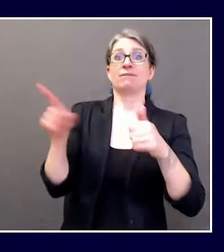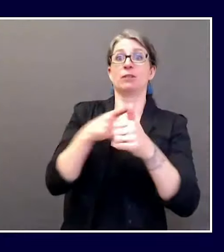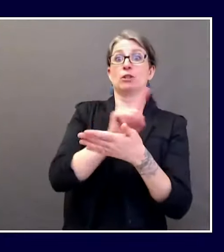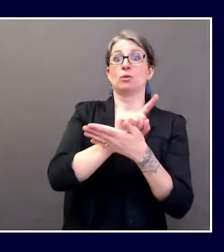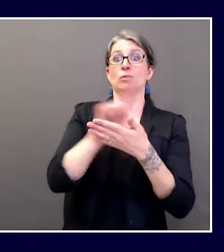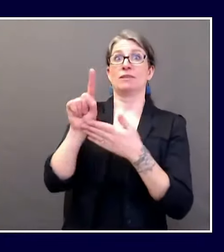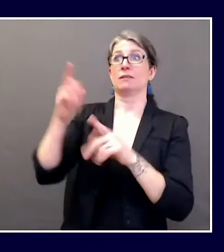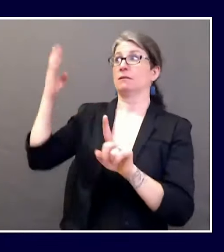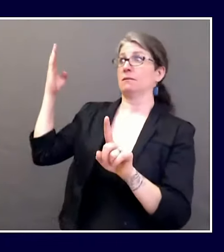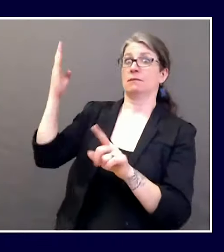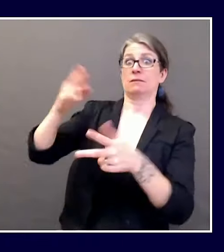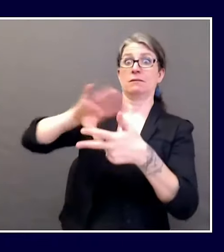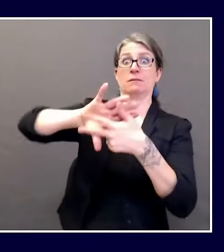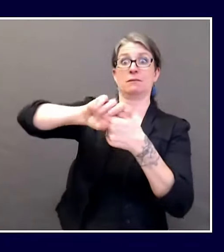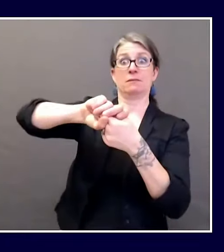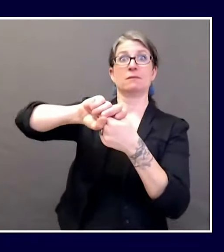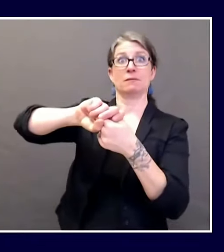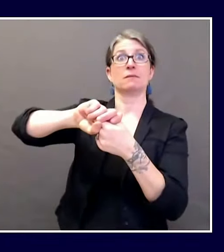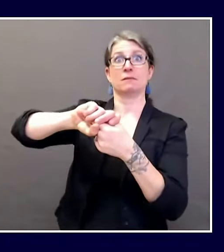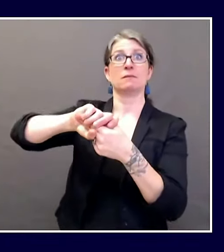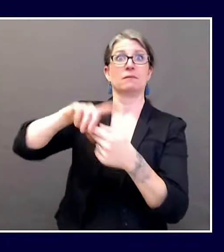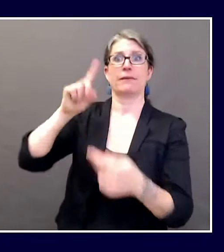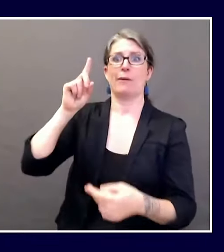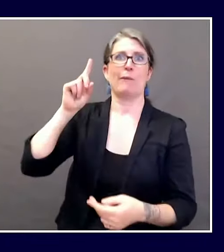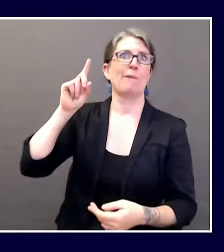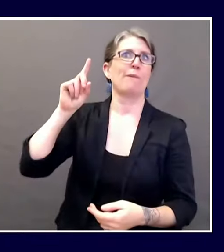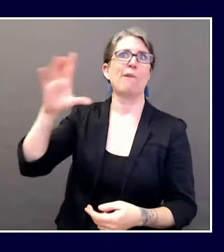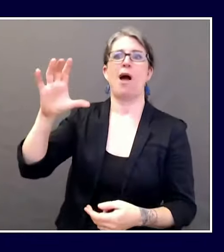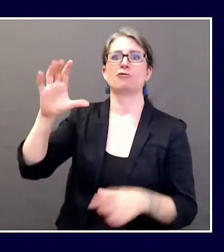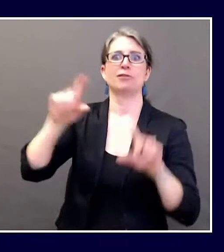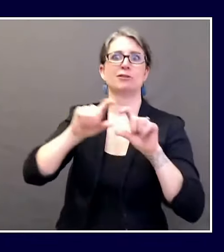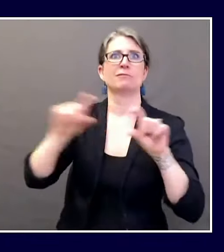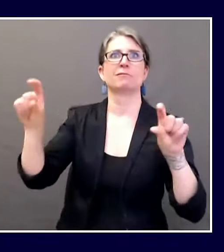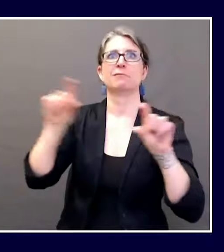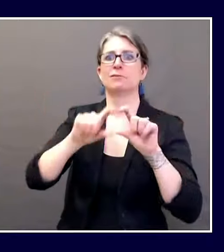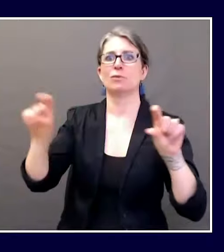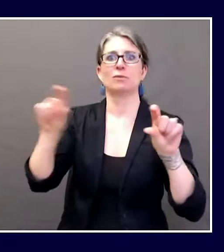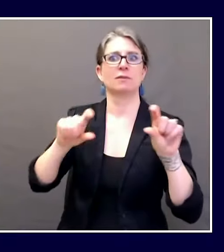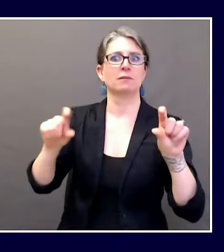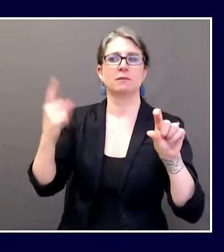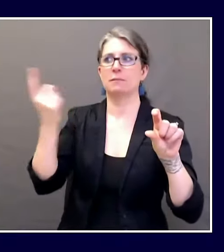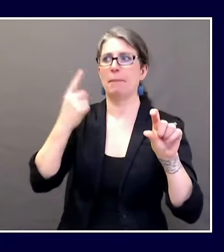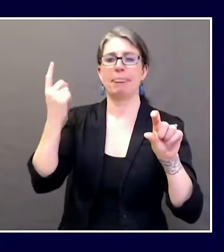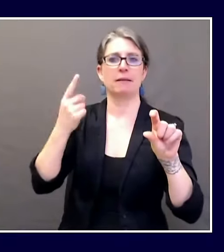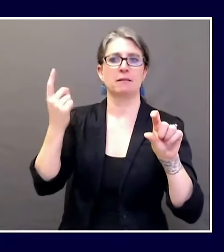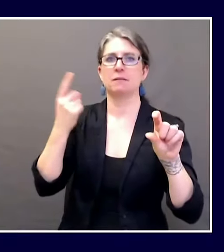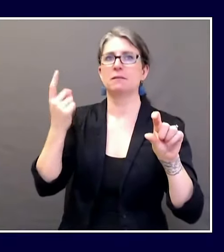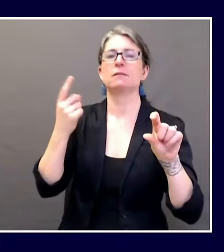very minor, but because they use a hub and spoke model, there's not as much need to move things around.